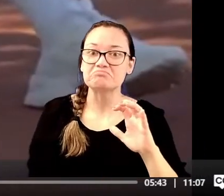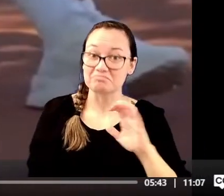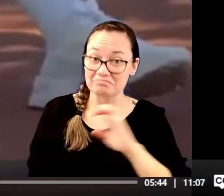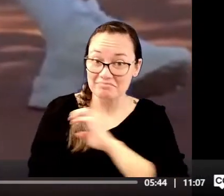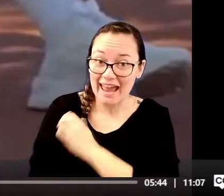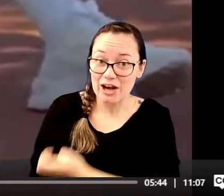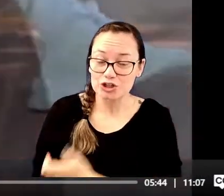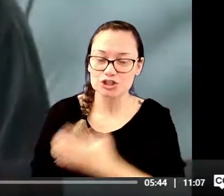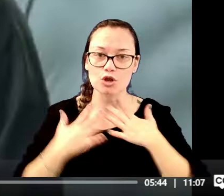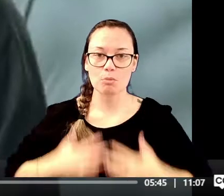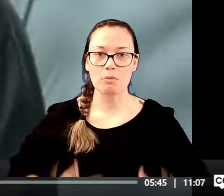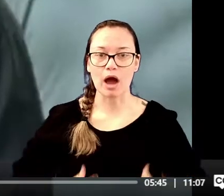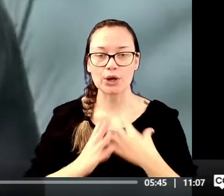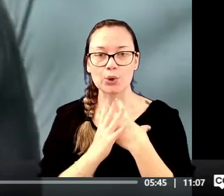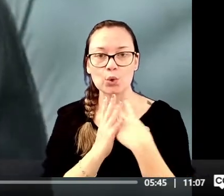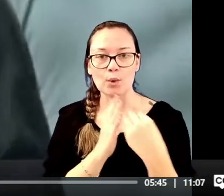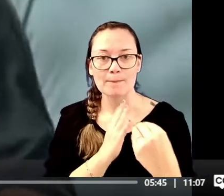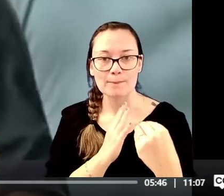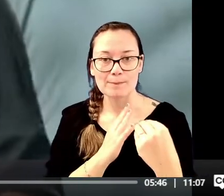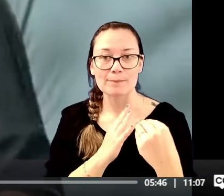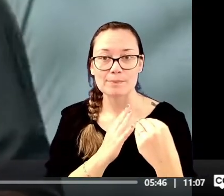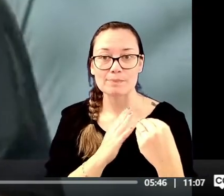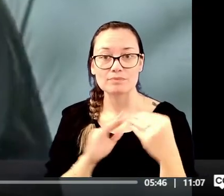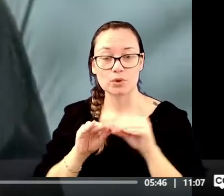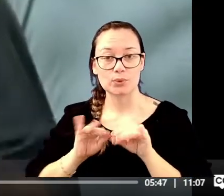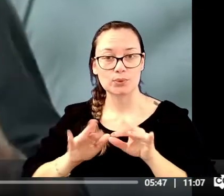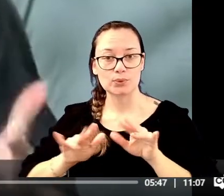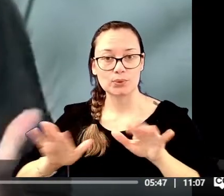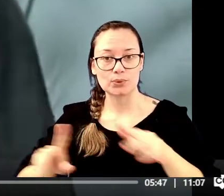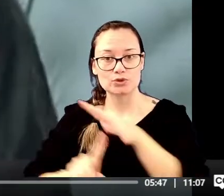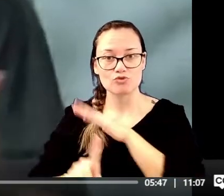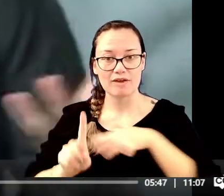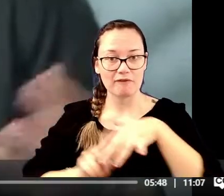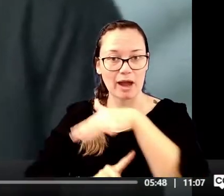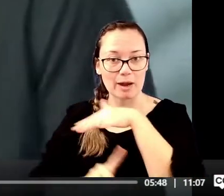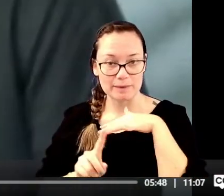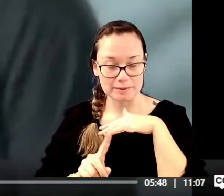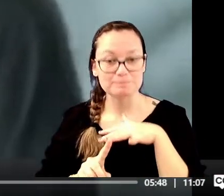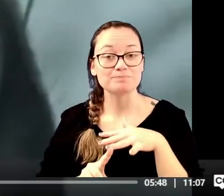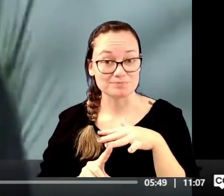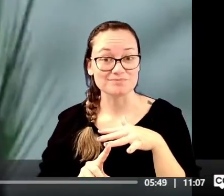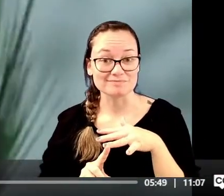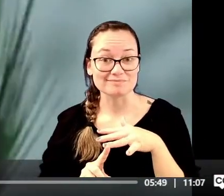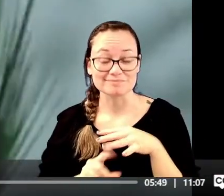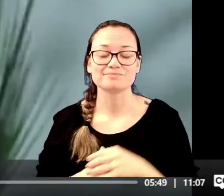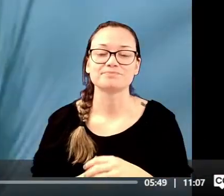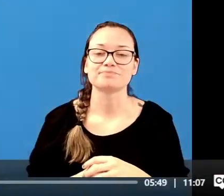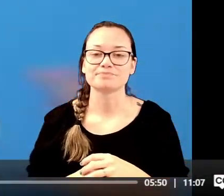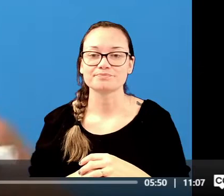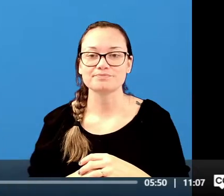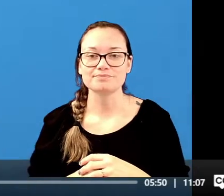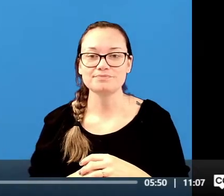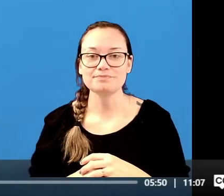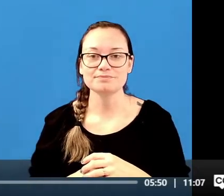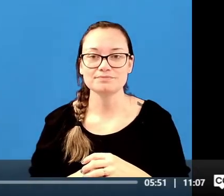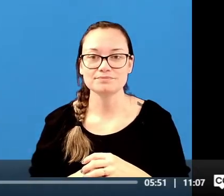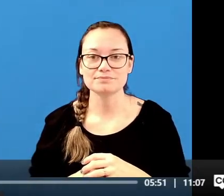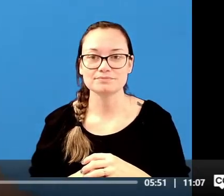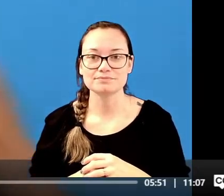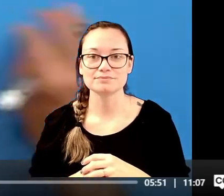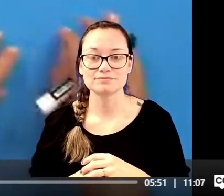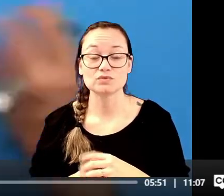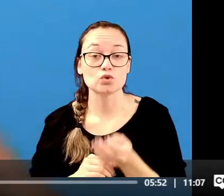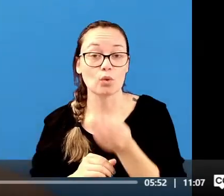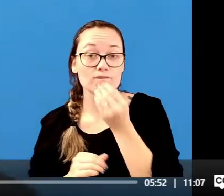is losing. It's losing it to the environment. We don't get it back. It just becomes ambient heat, and when it's gone, it's gone. So a food chain